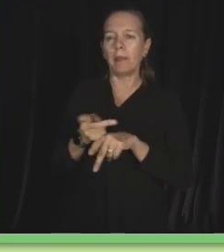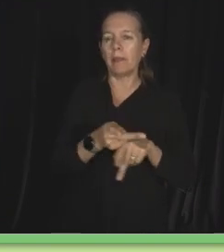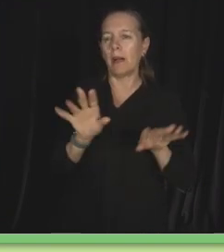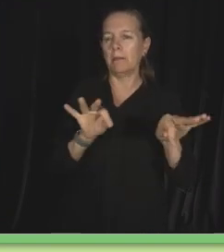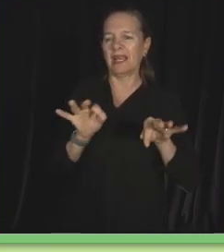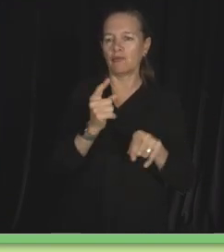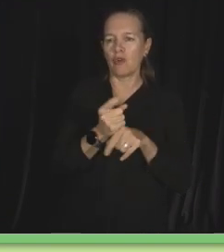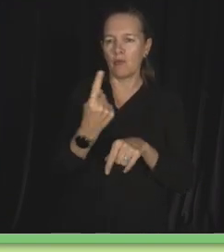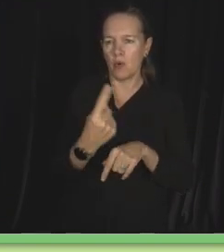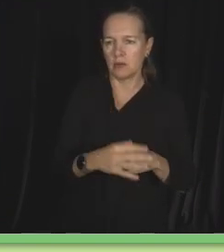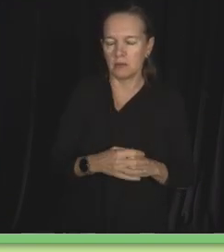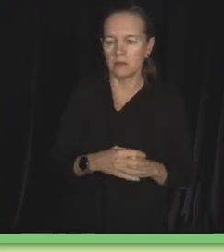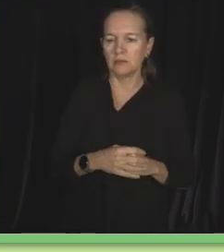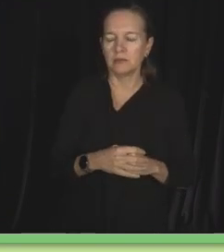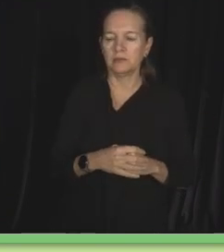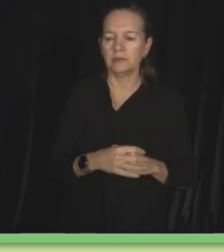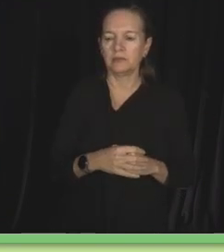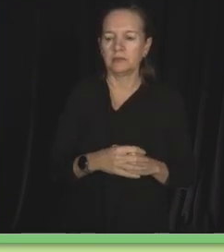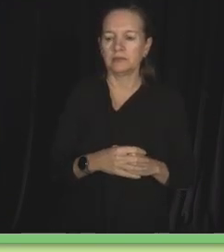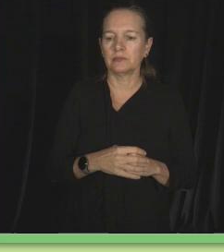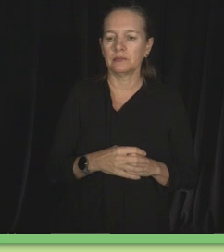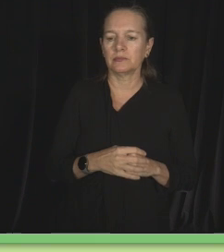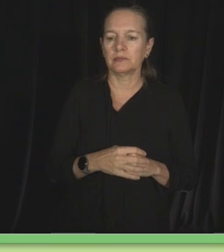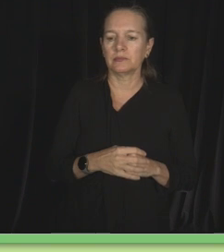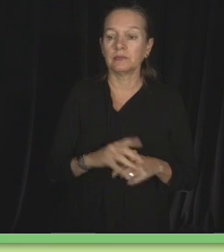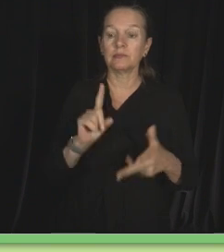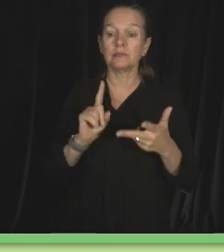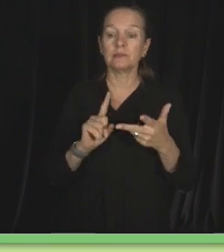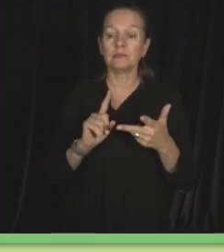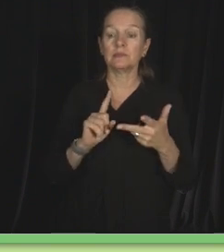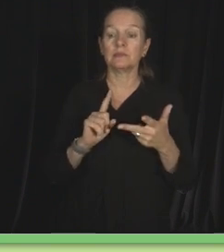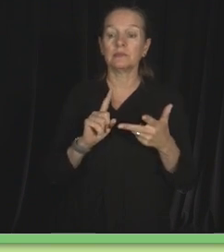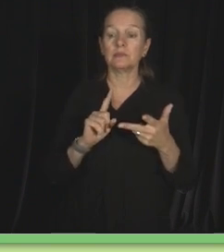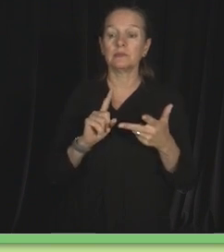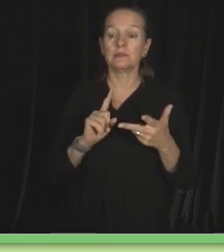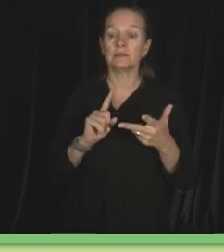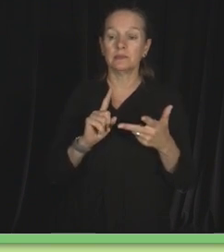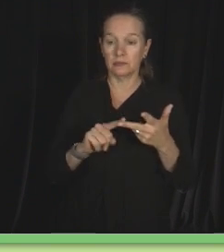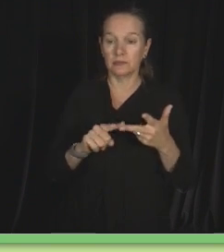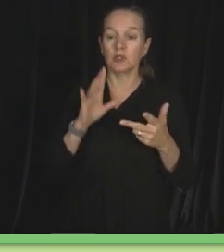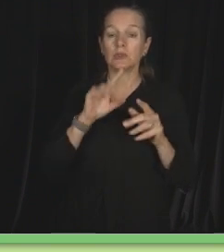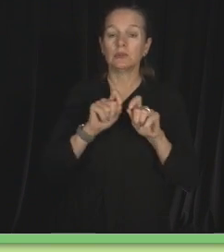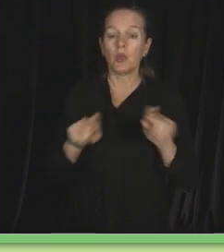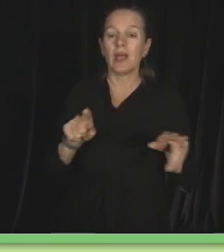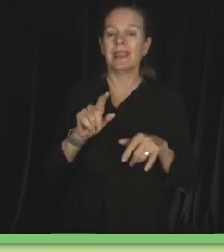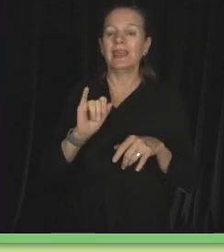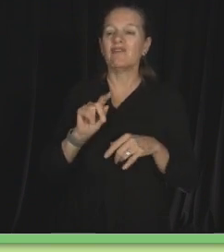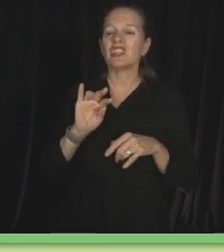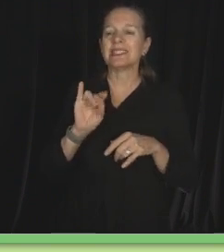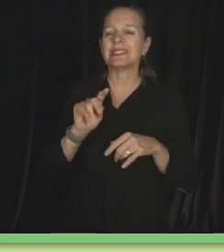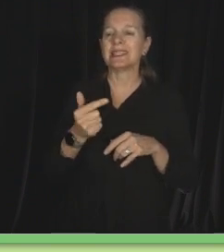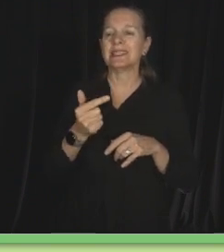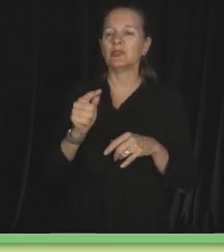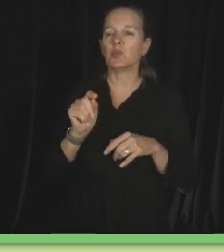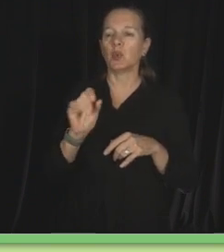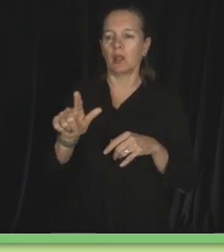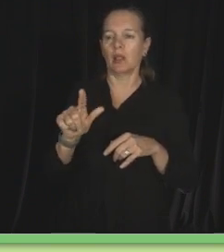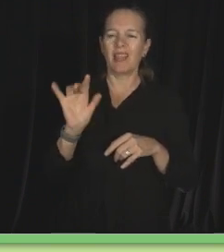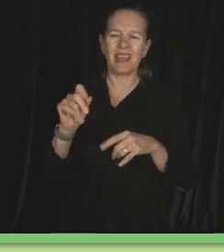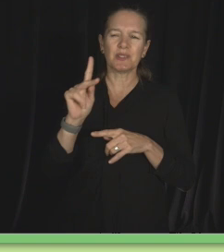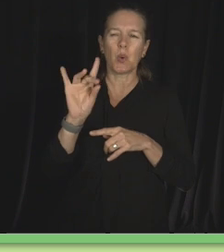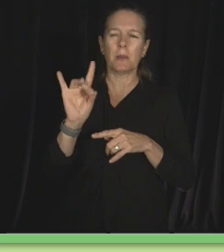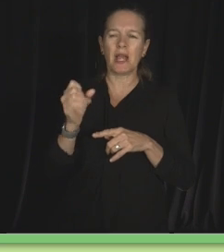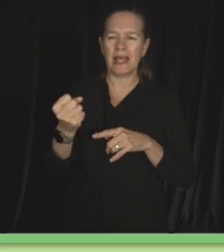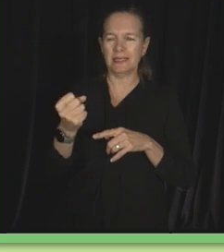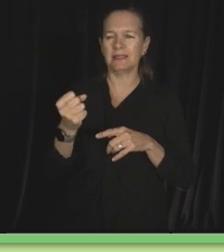us. Then we're going to be deploying the inferencing pool, which in a nutshell is a specialized Kubernetes service that allows